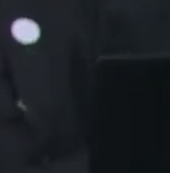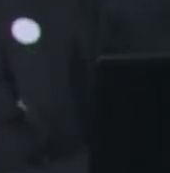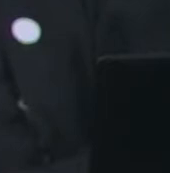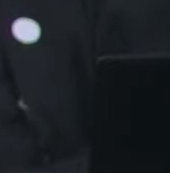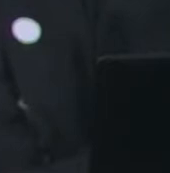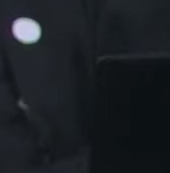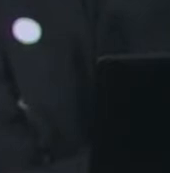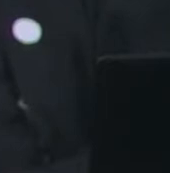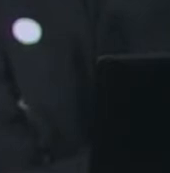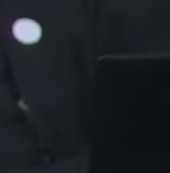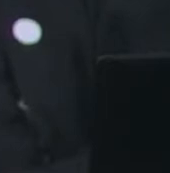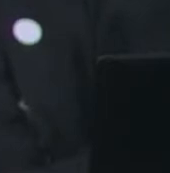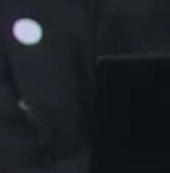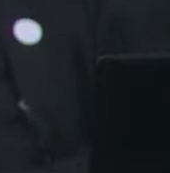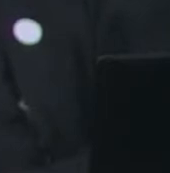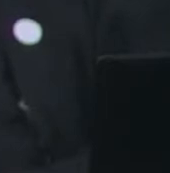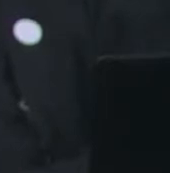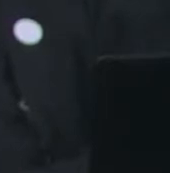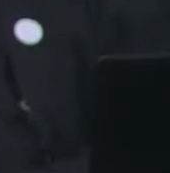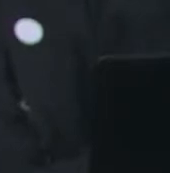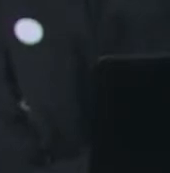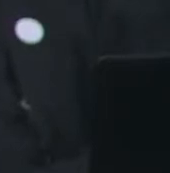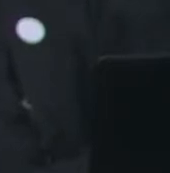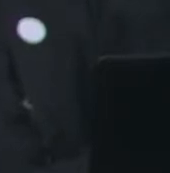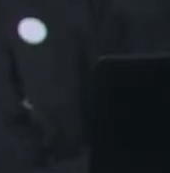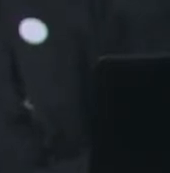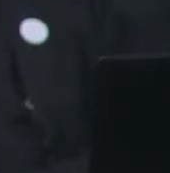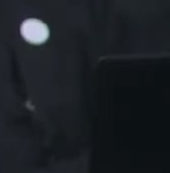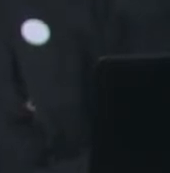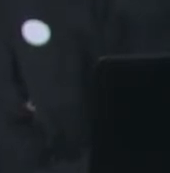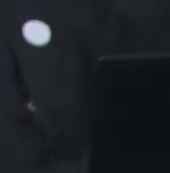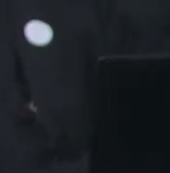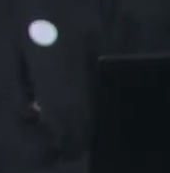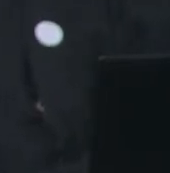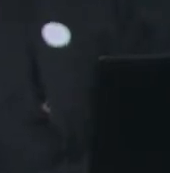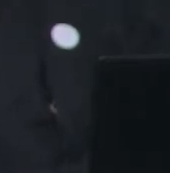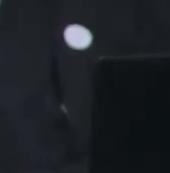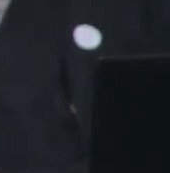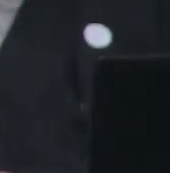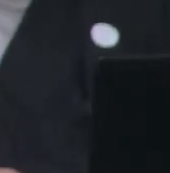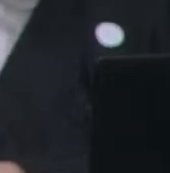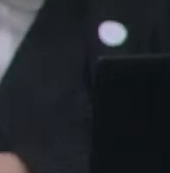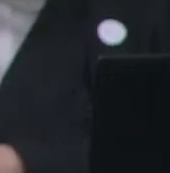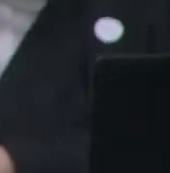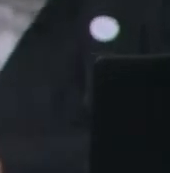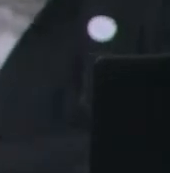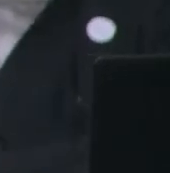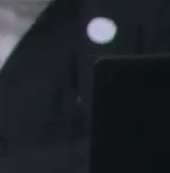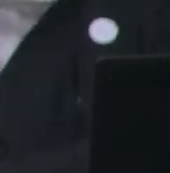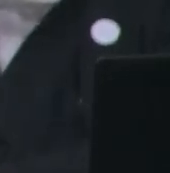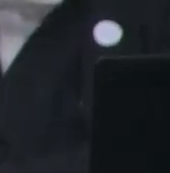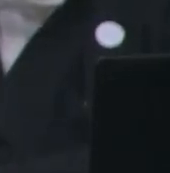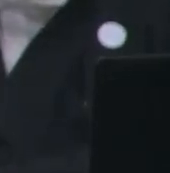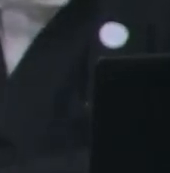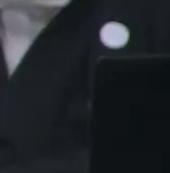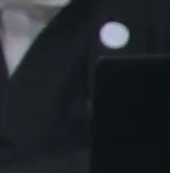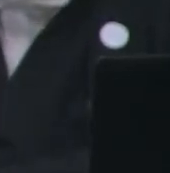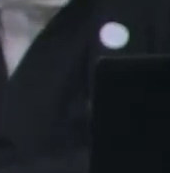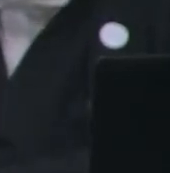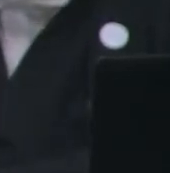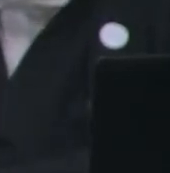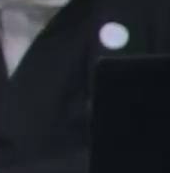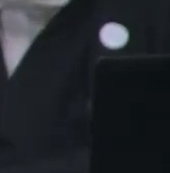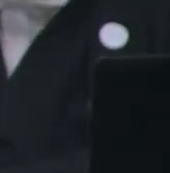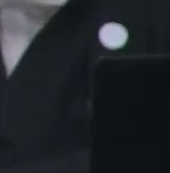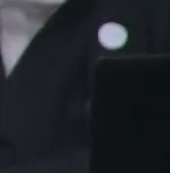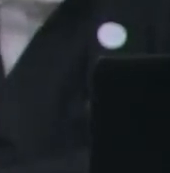done with regard, firstly, to the implementation of the Commission's report, but also what needs to be